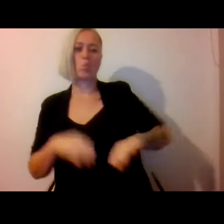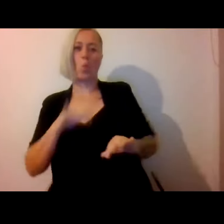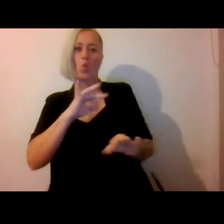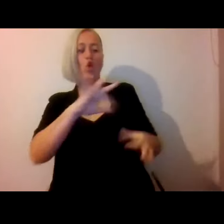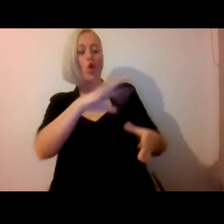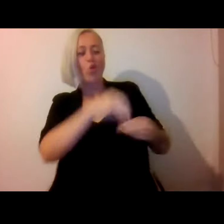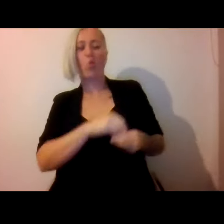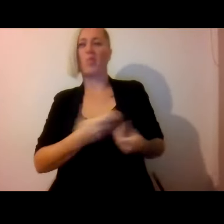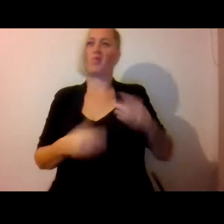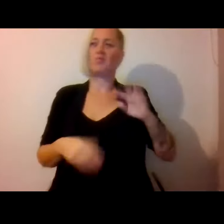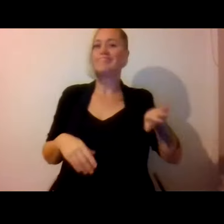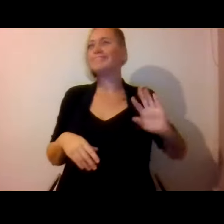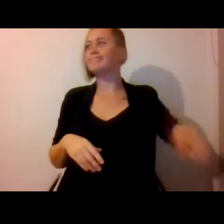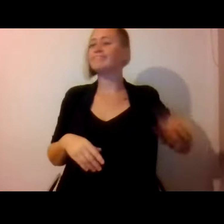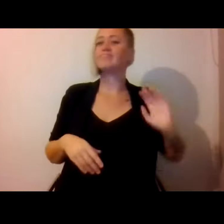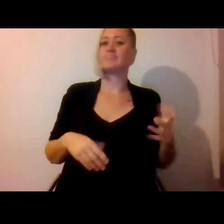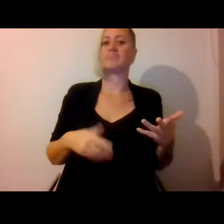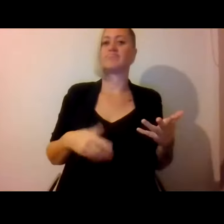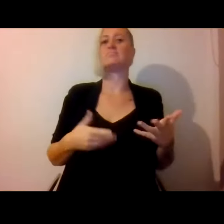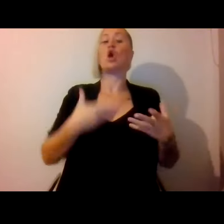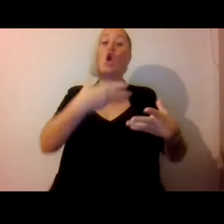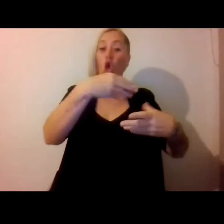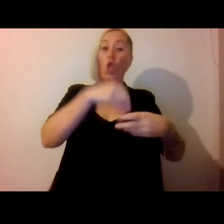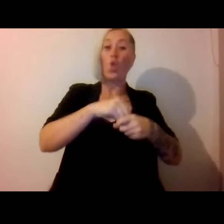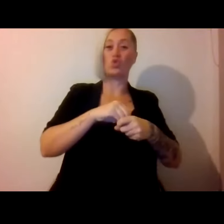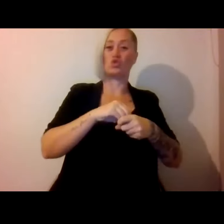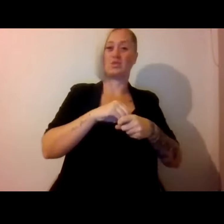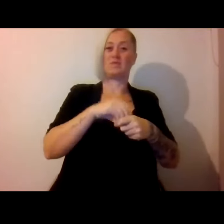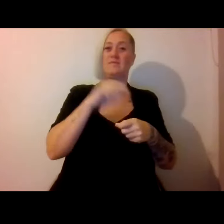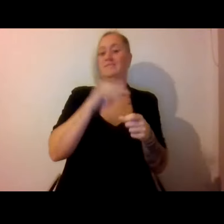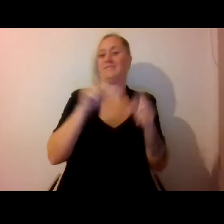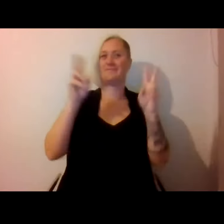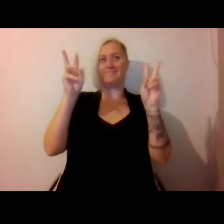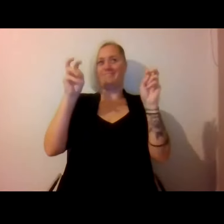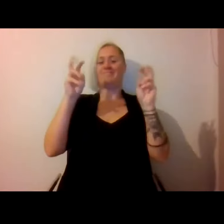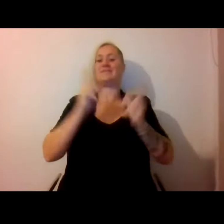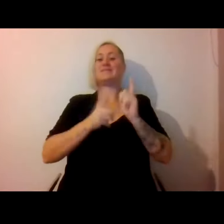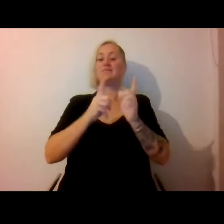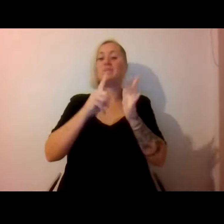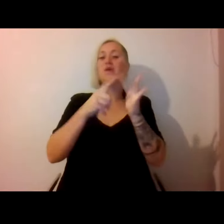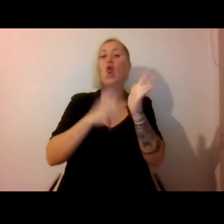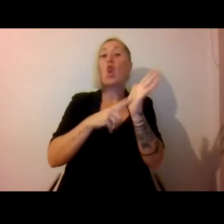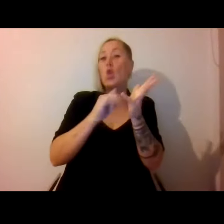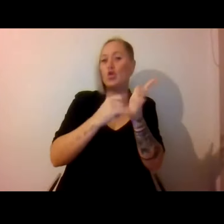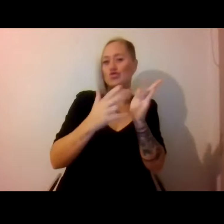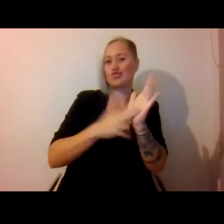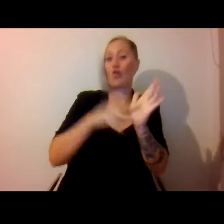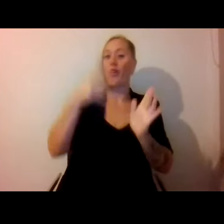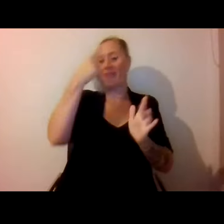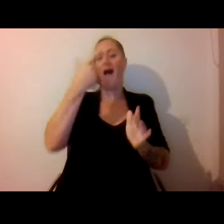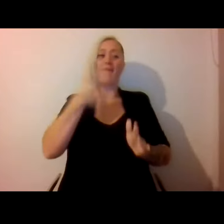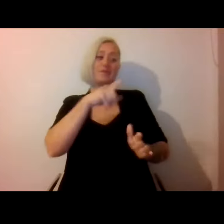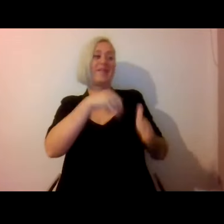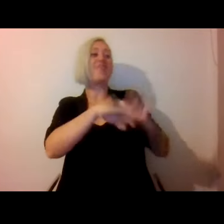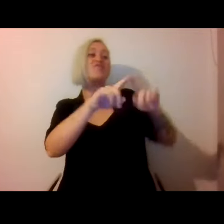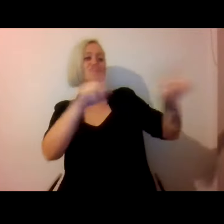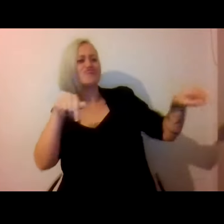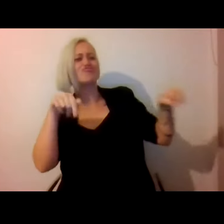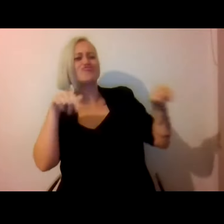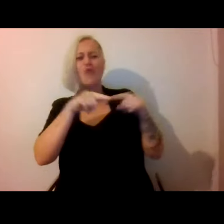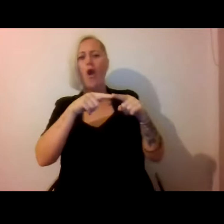because inclusion can sometimes be an illusion. Just having them in the room when something's happening, that's